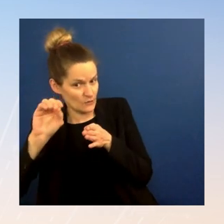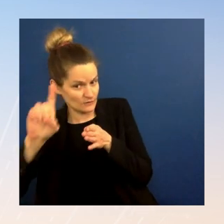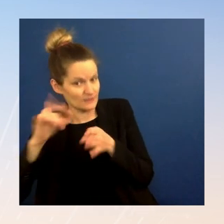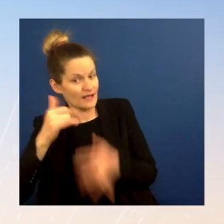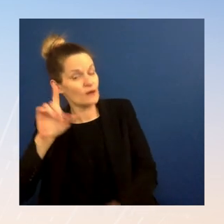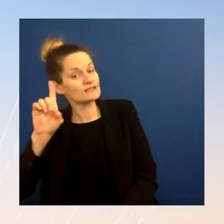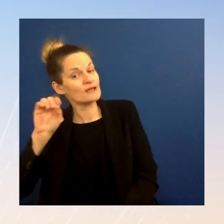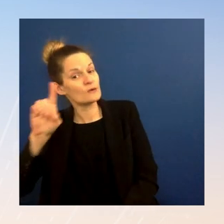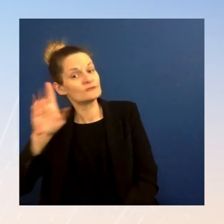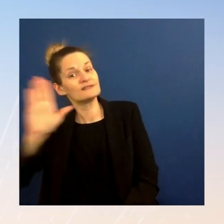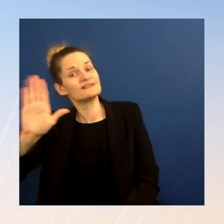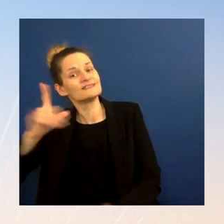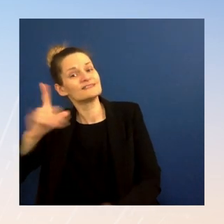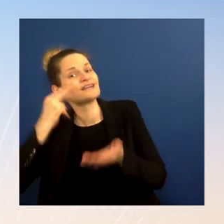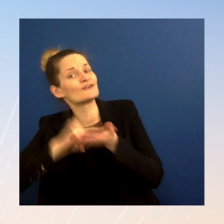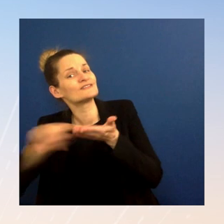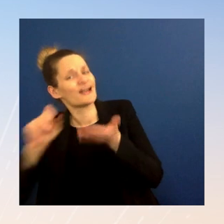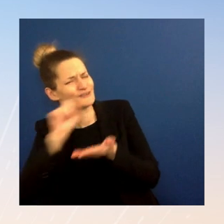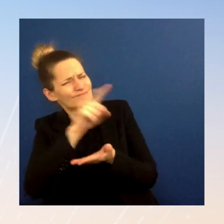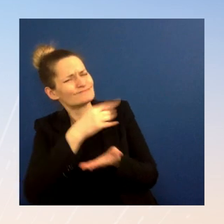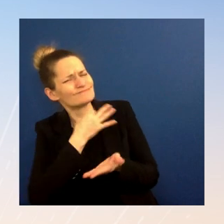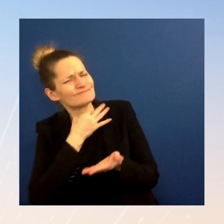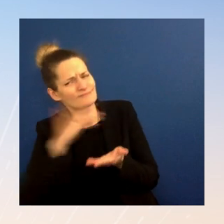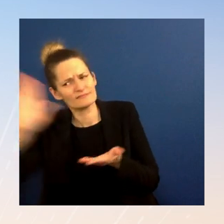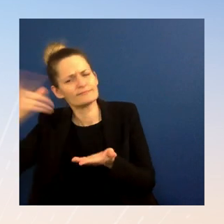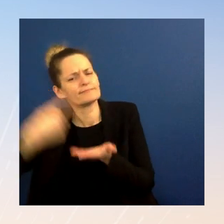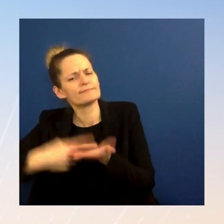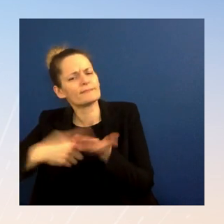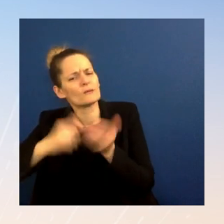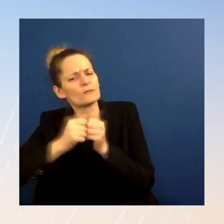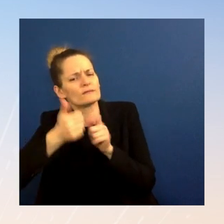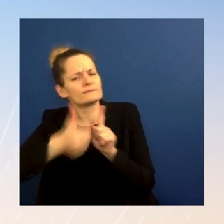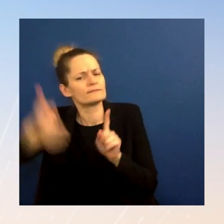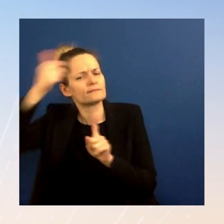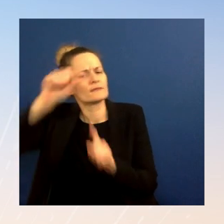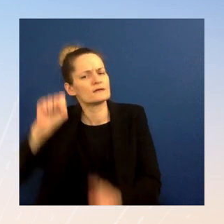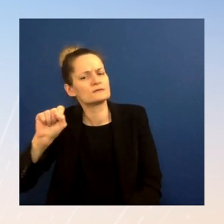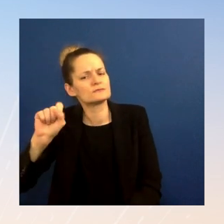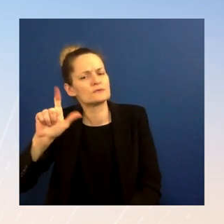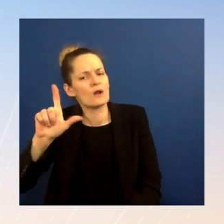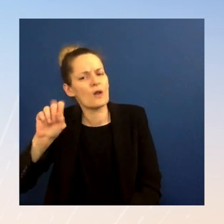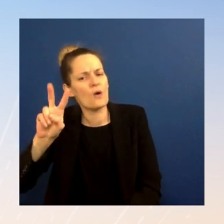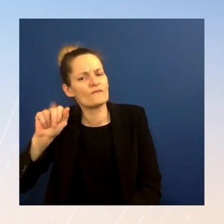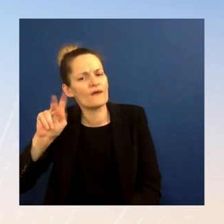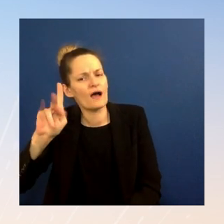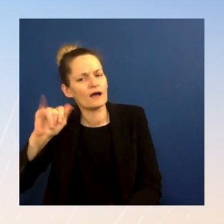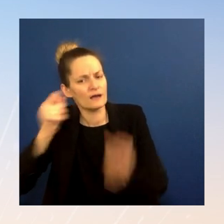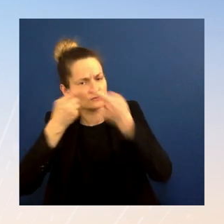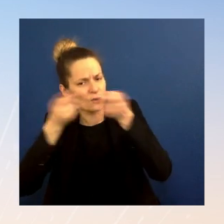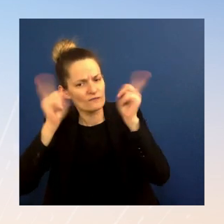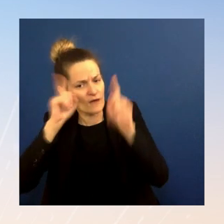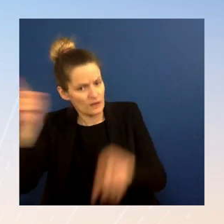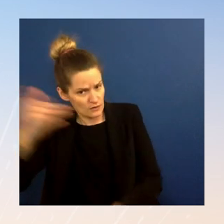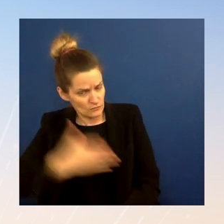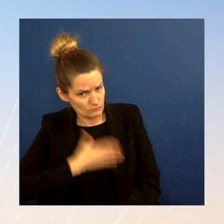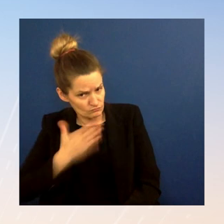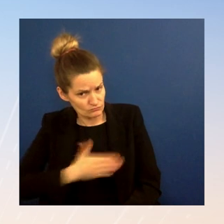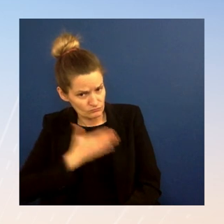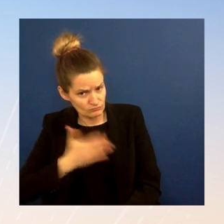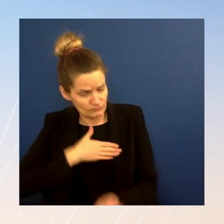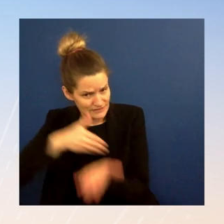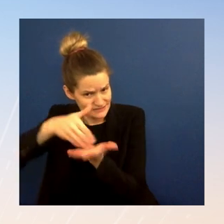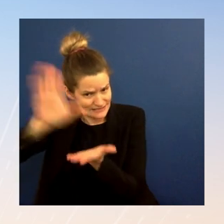who said that they were willing to send long-range S-300 surface-to-air missiles. if the U.S.